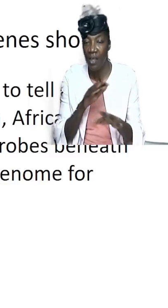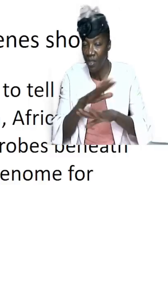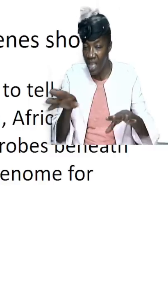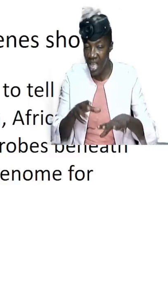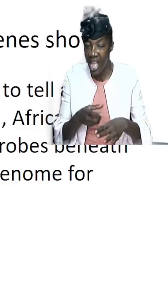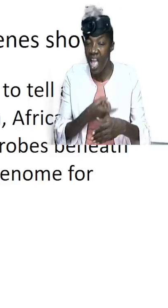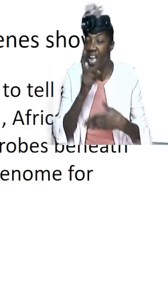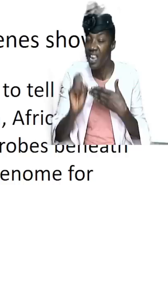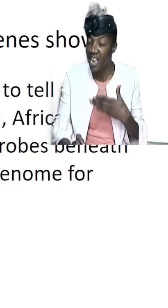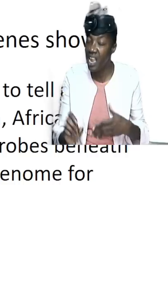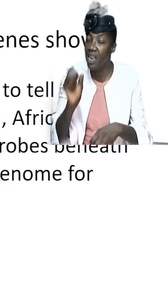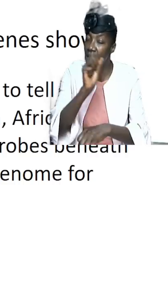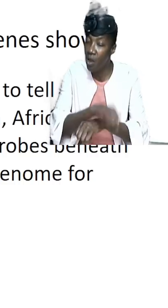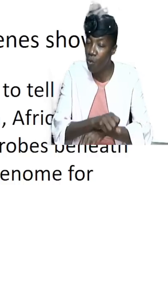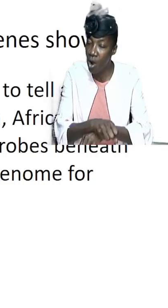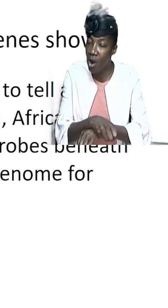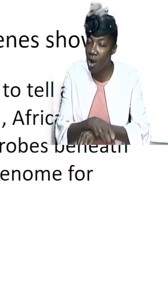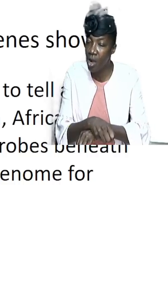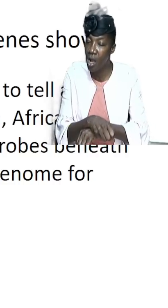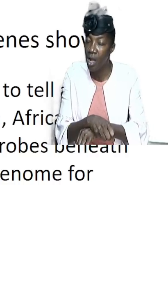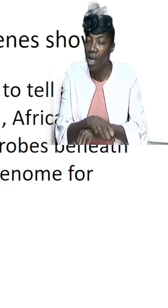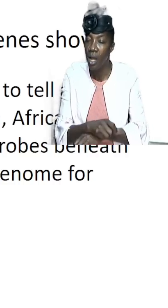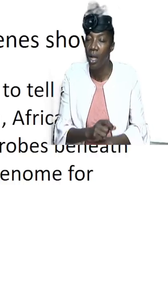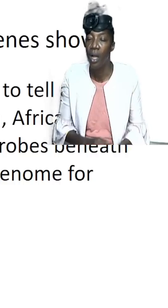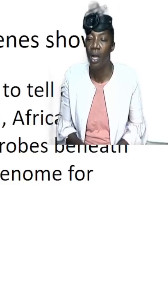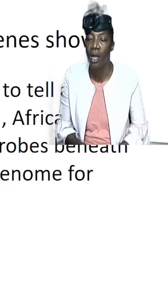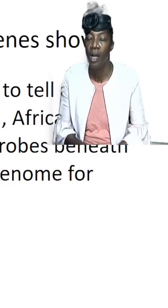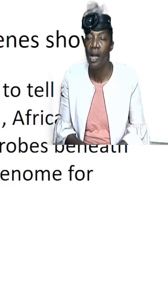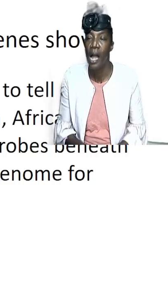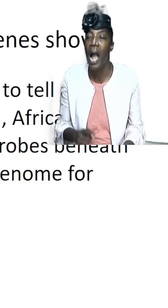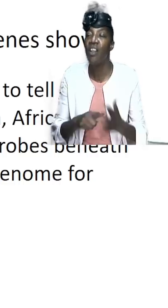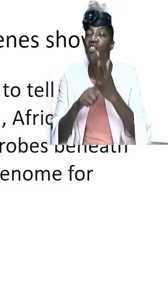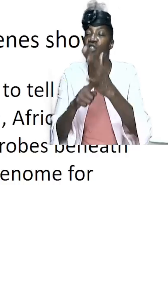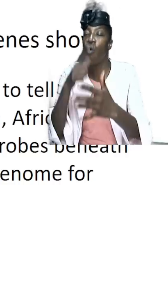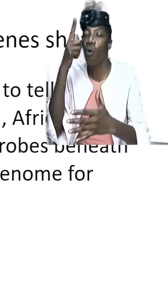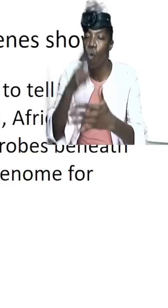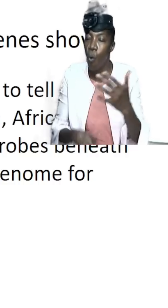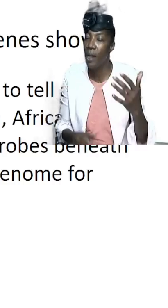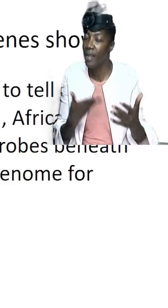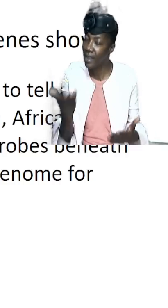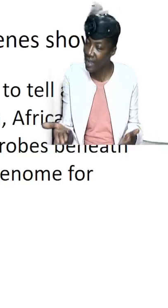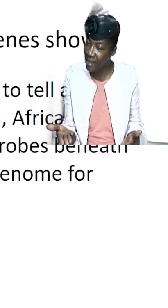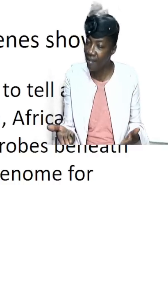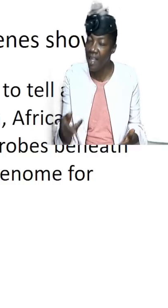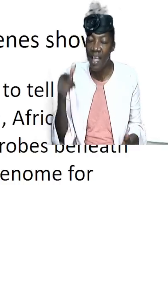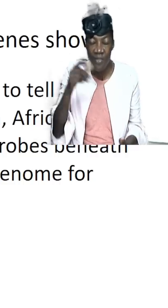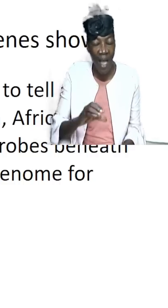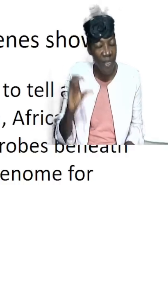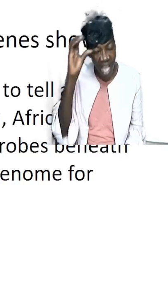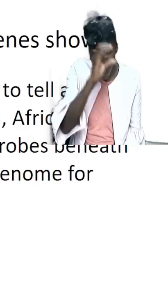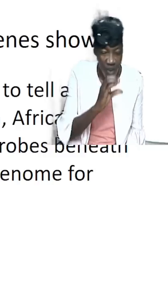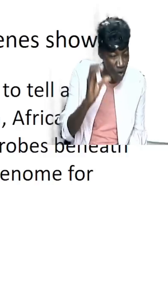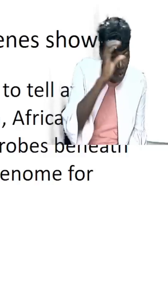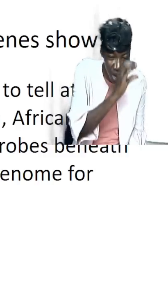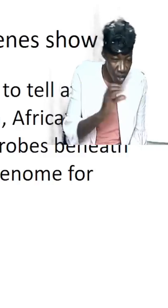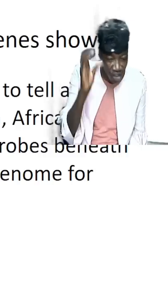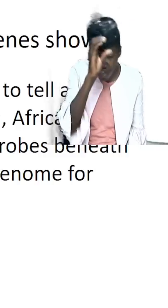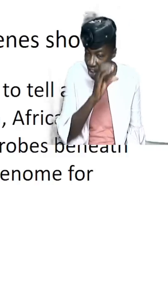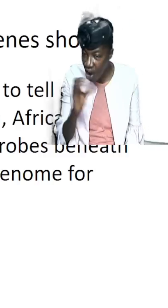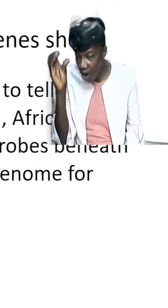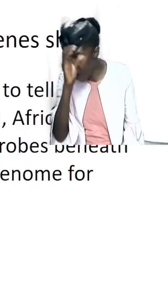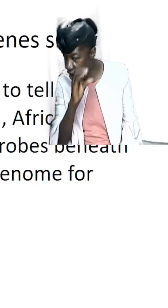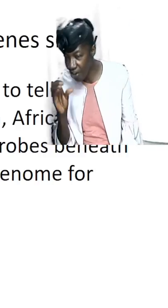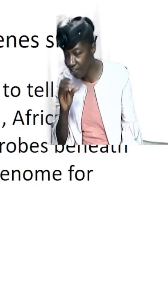work and executed what it is that they had researched, and these are